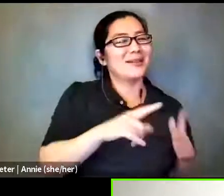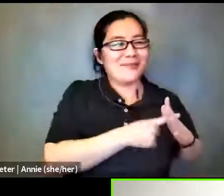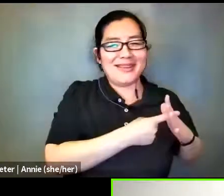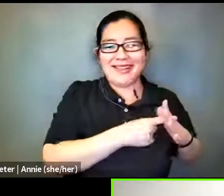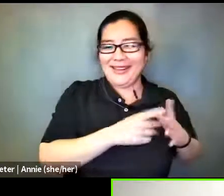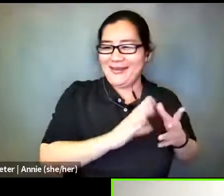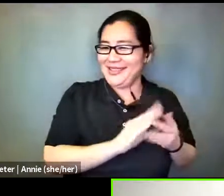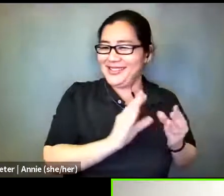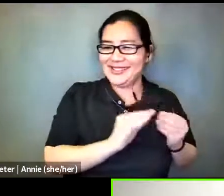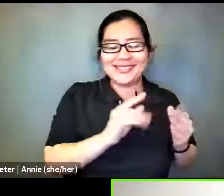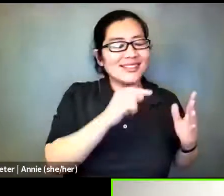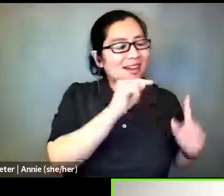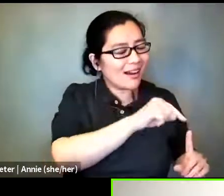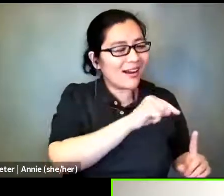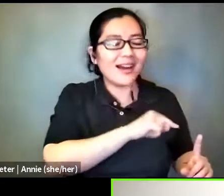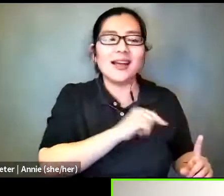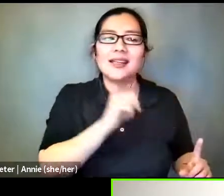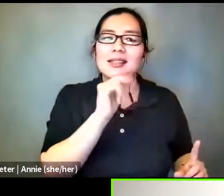not just one group.